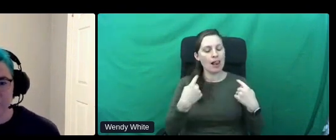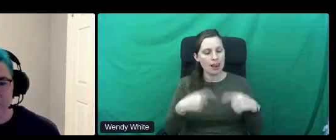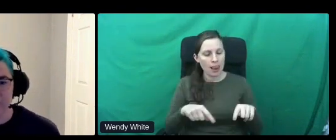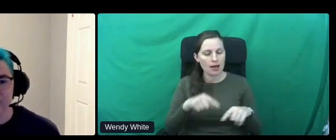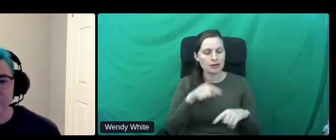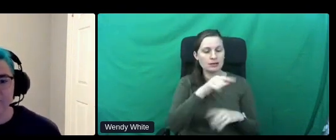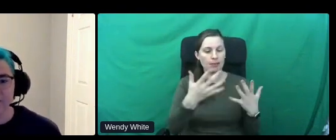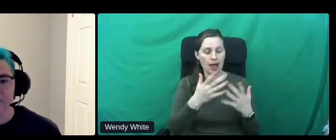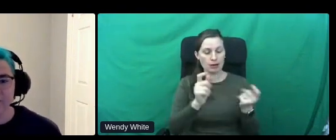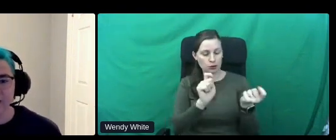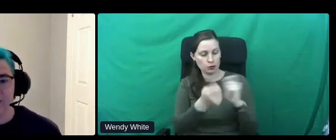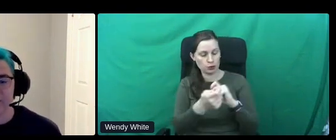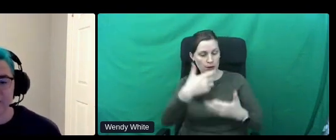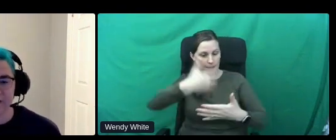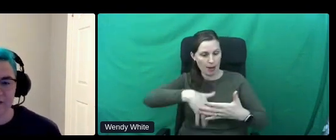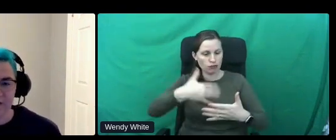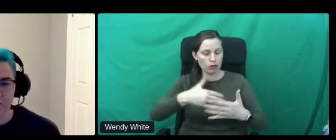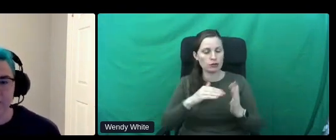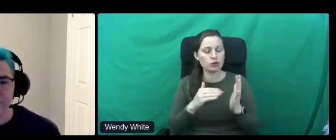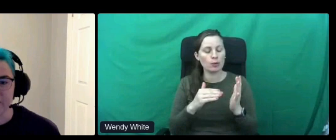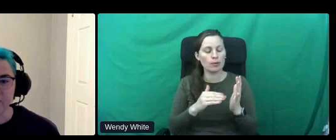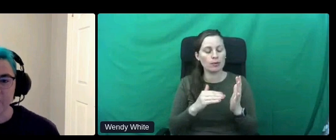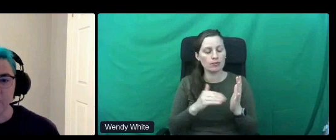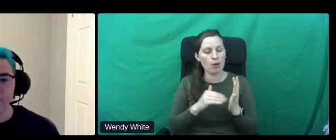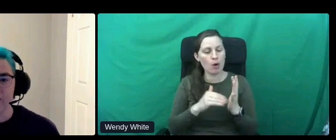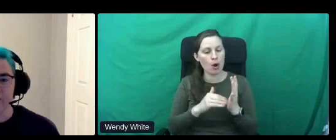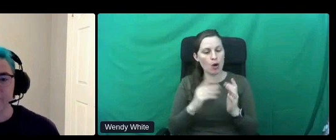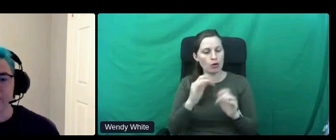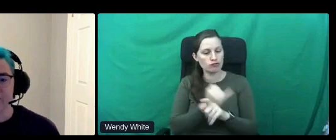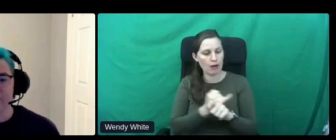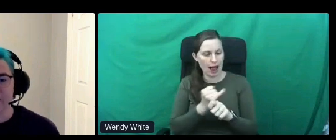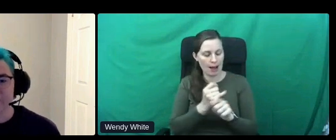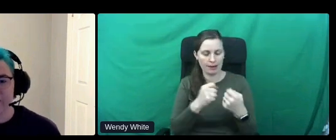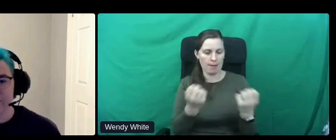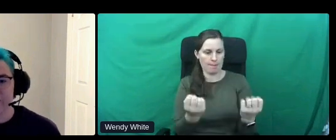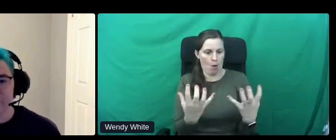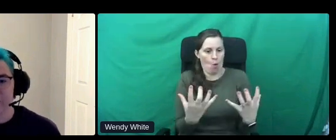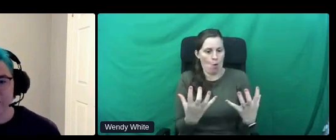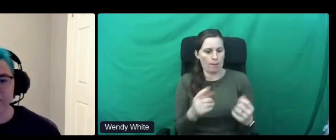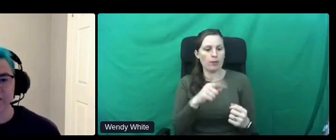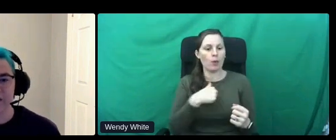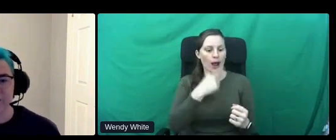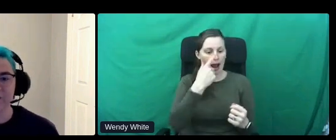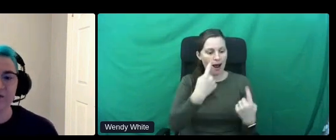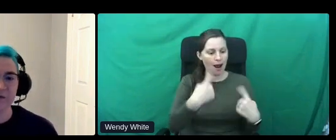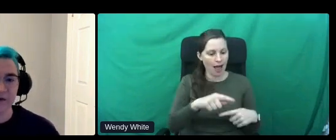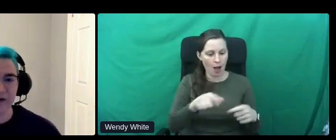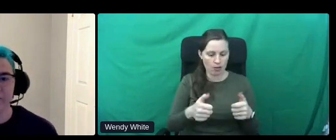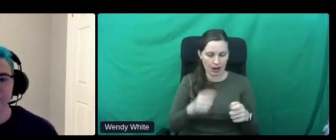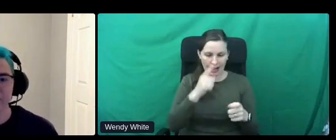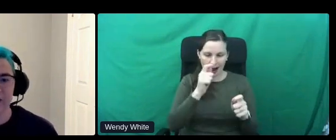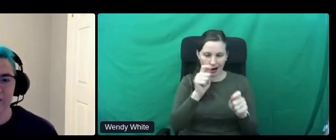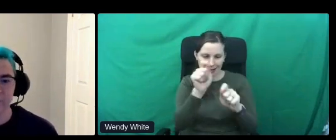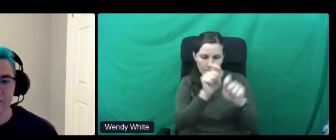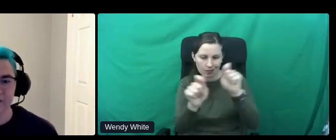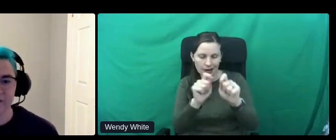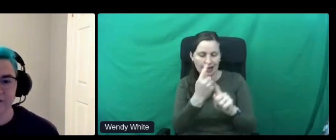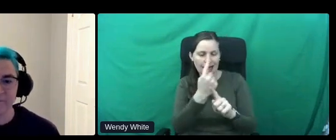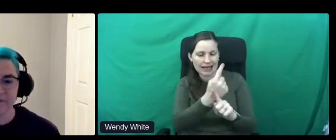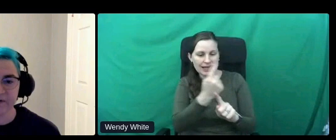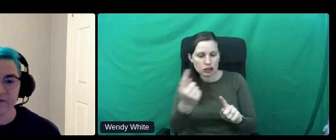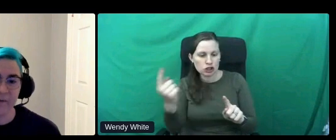monotone gray to allow everything to stand out better. We let players customize each component so they could choose what color each highlight